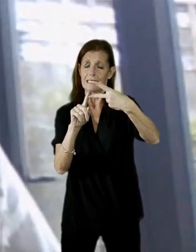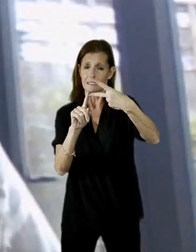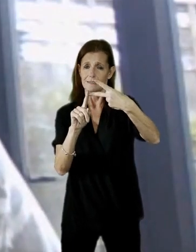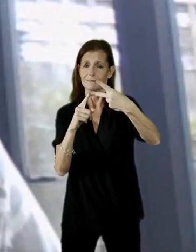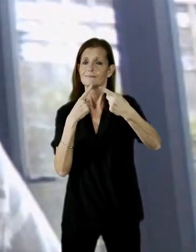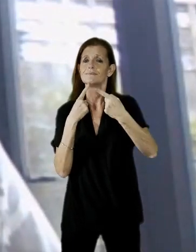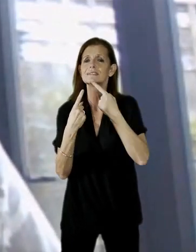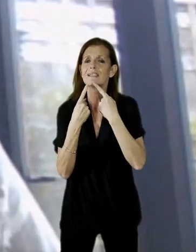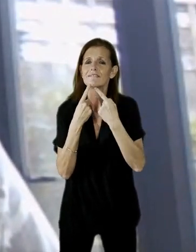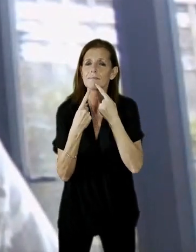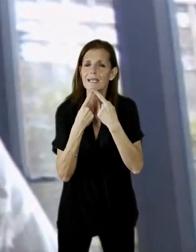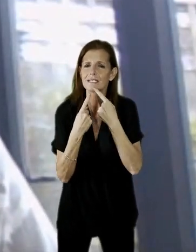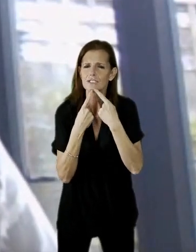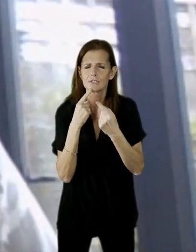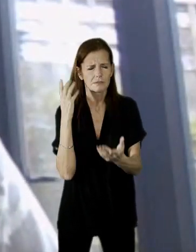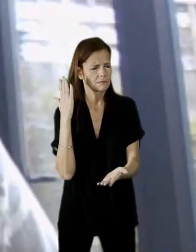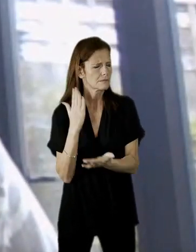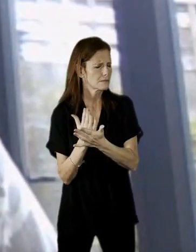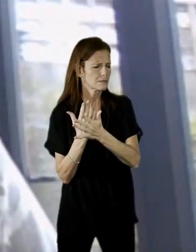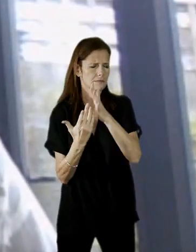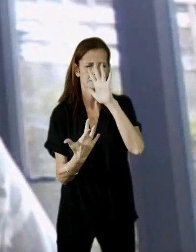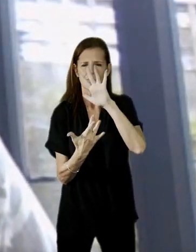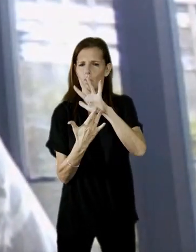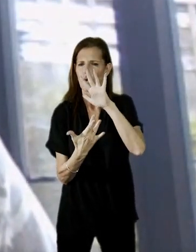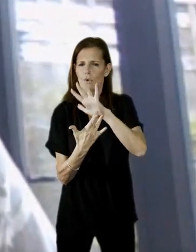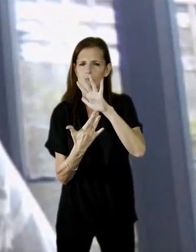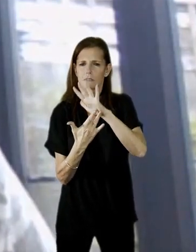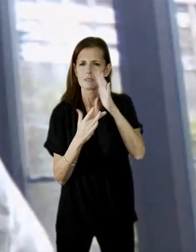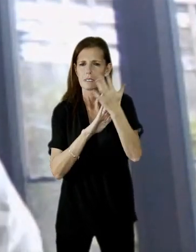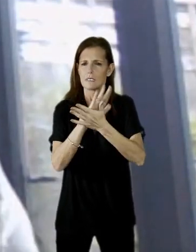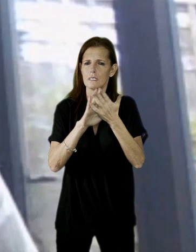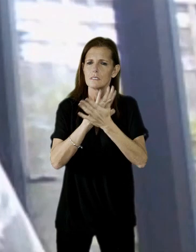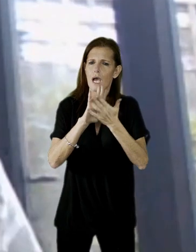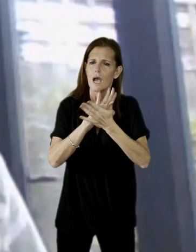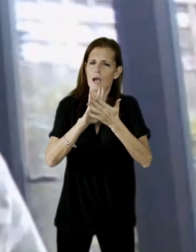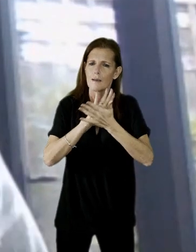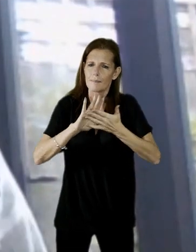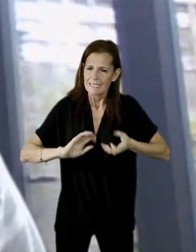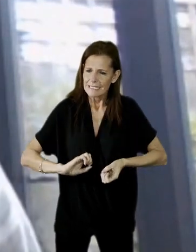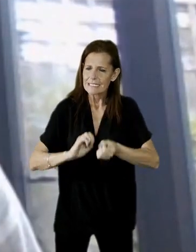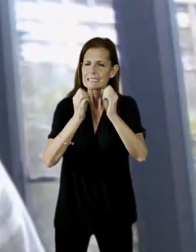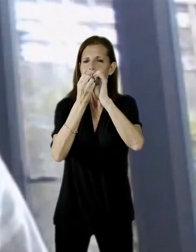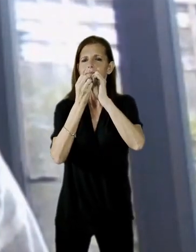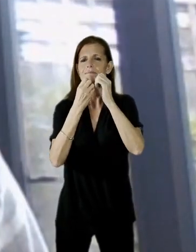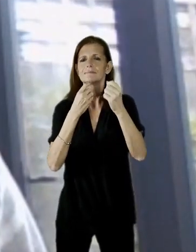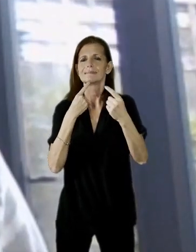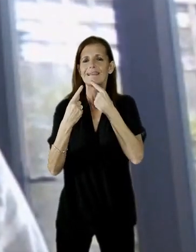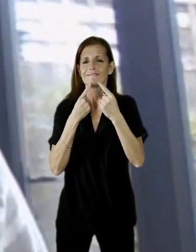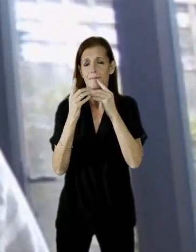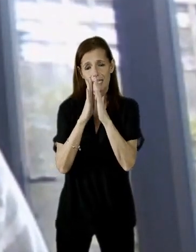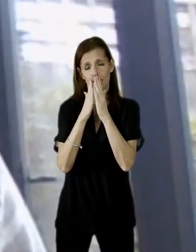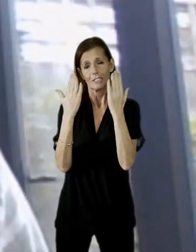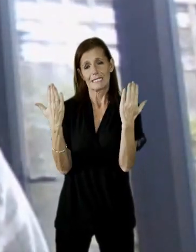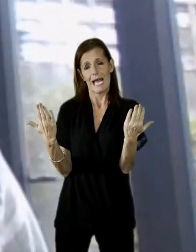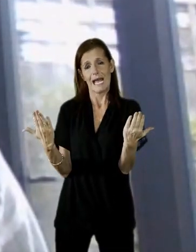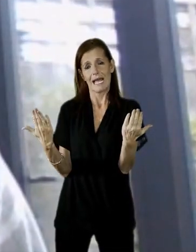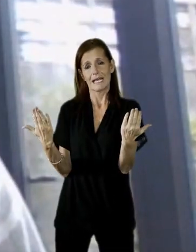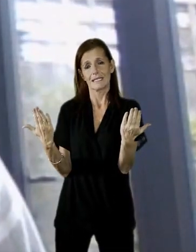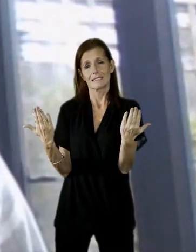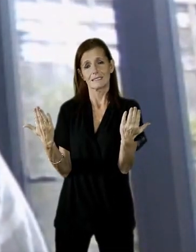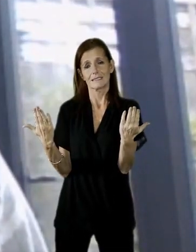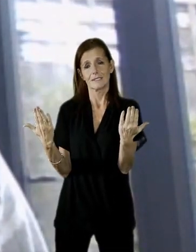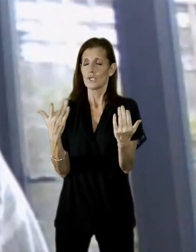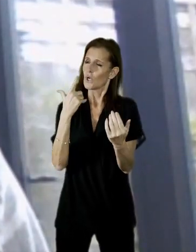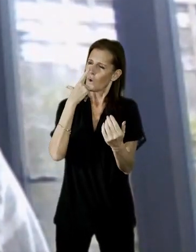help businesses to produce accessibility guides so that people can make an informed decision as to whether a venue meets their